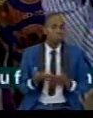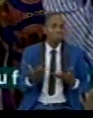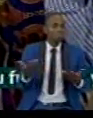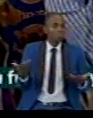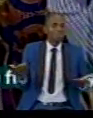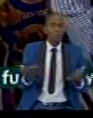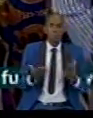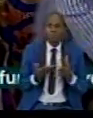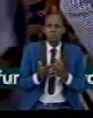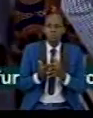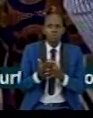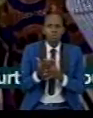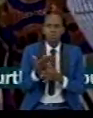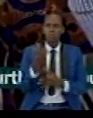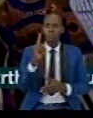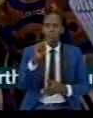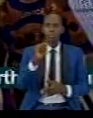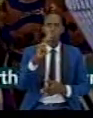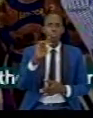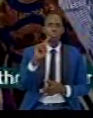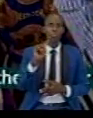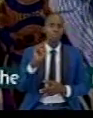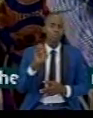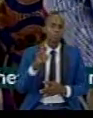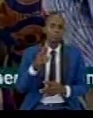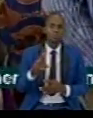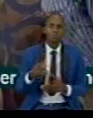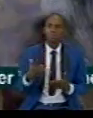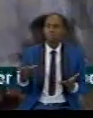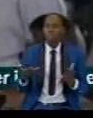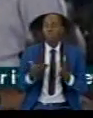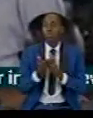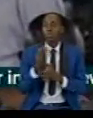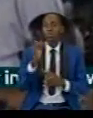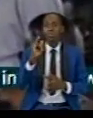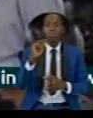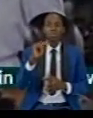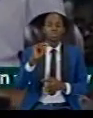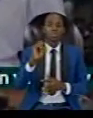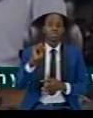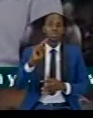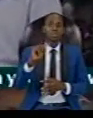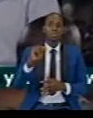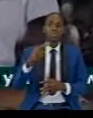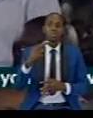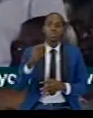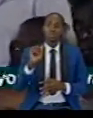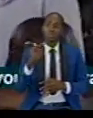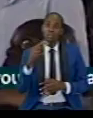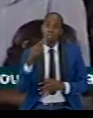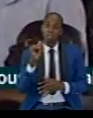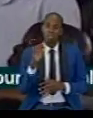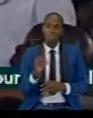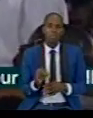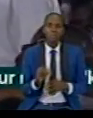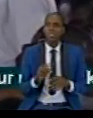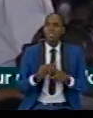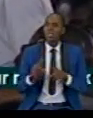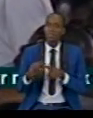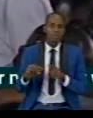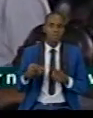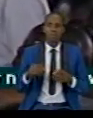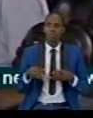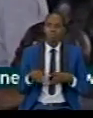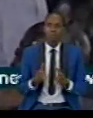Also, if you are listening via radio or television and you just gave your life to Christ, please, you